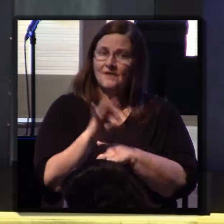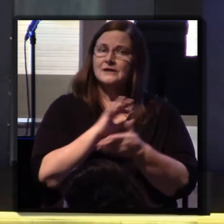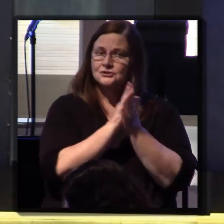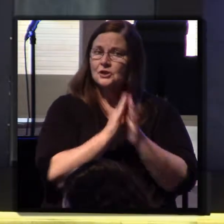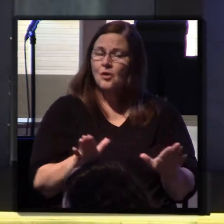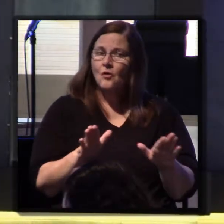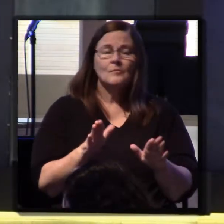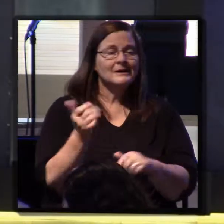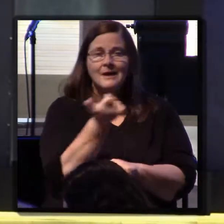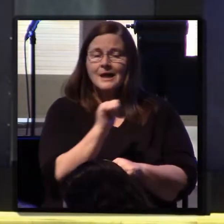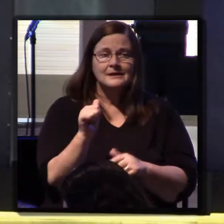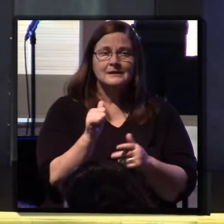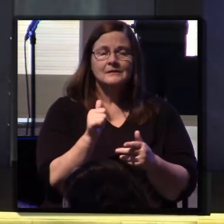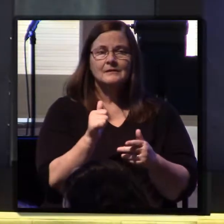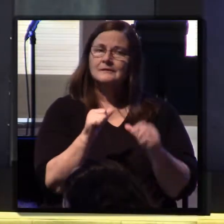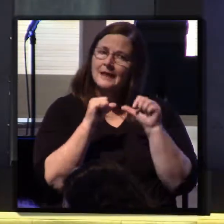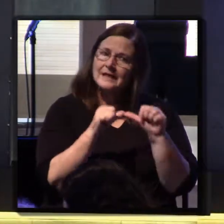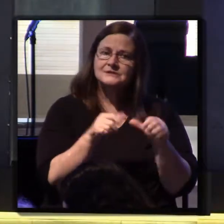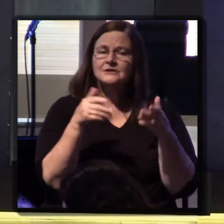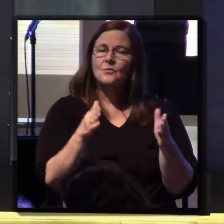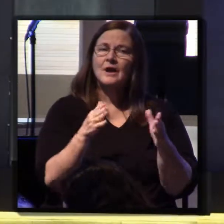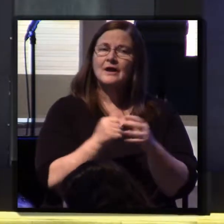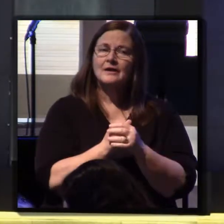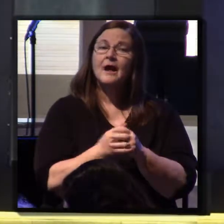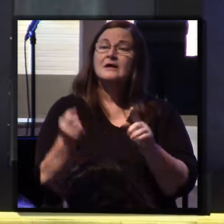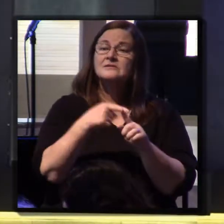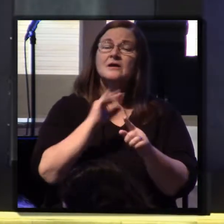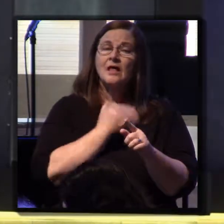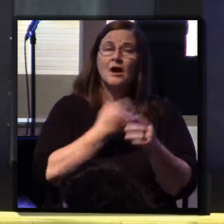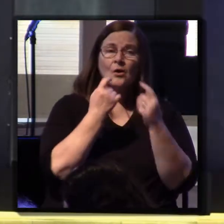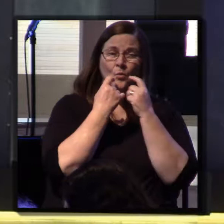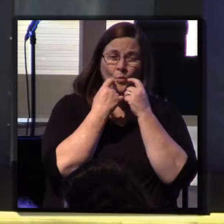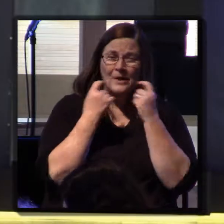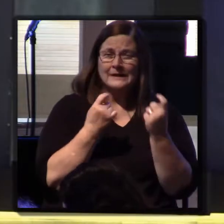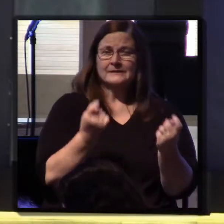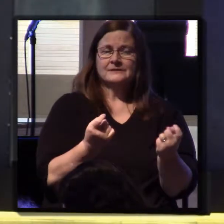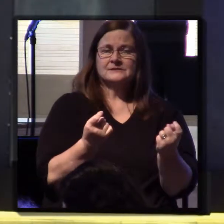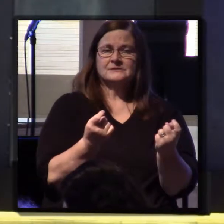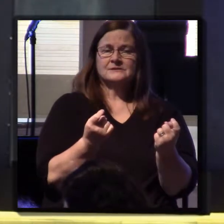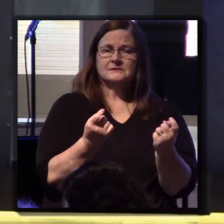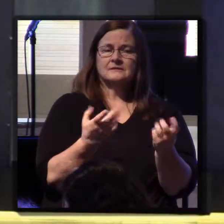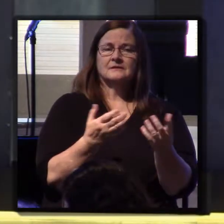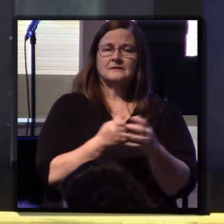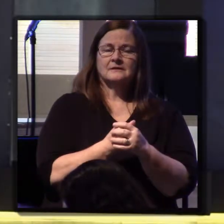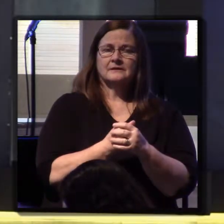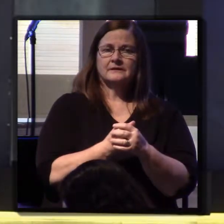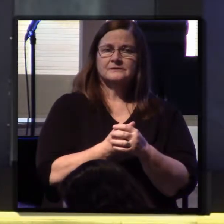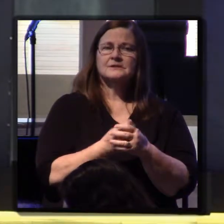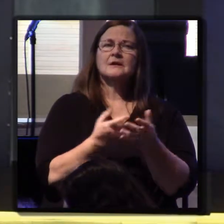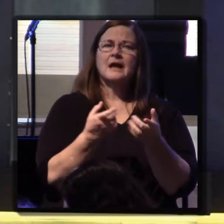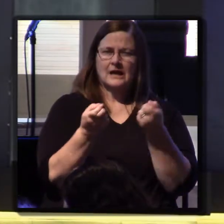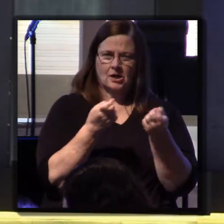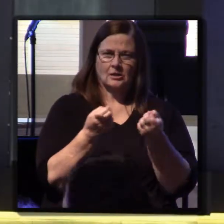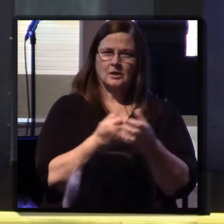the nation of Israel, cannot expect to find shalom in any lasting measure until our